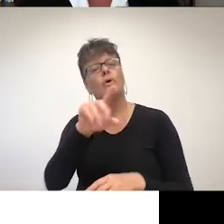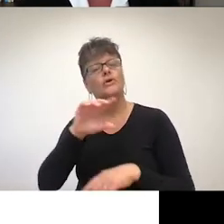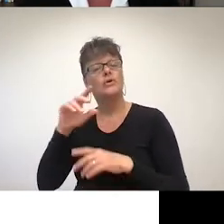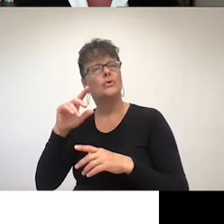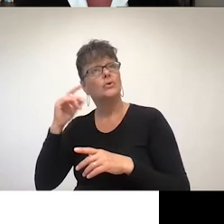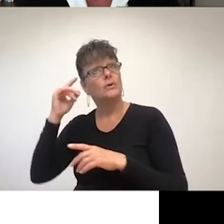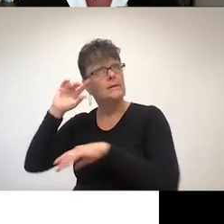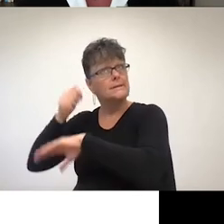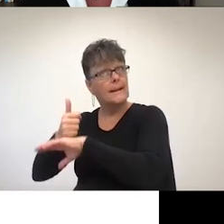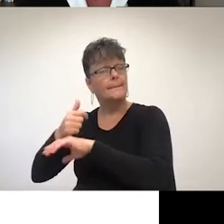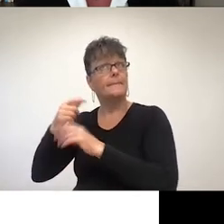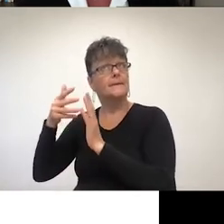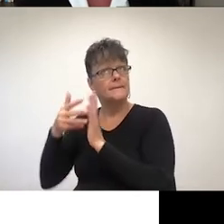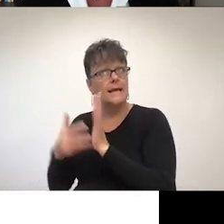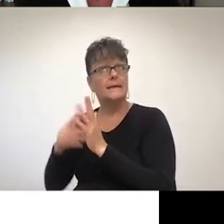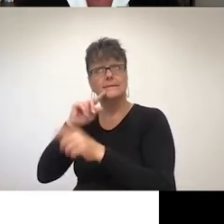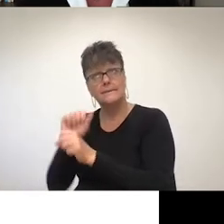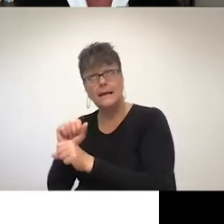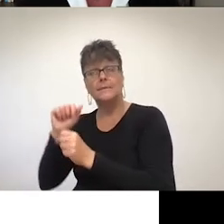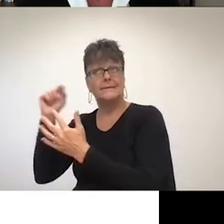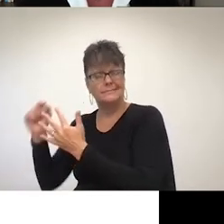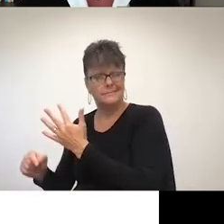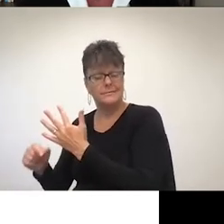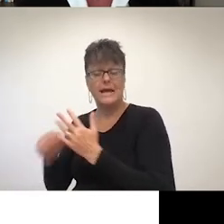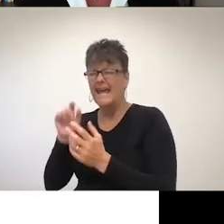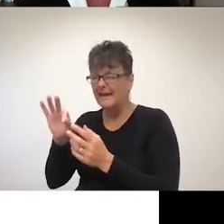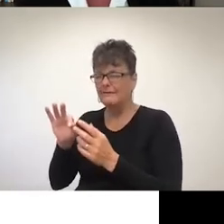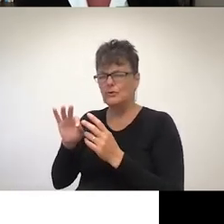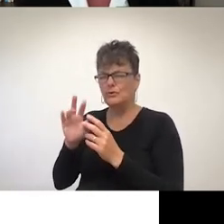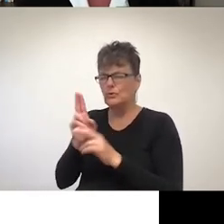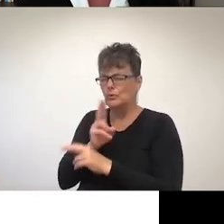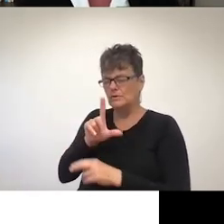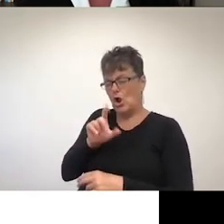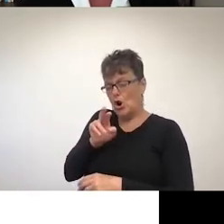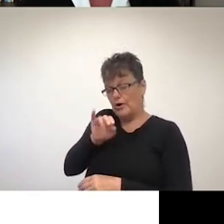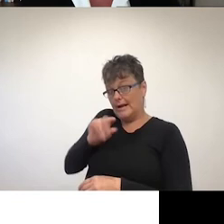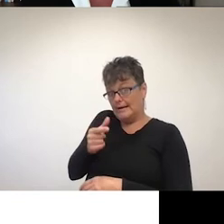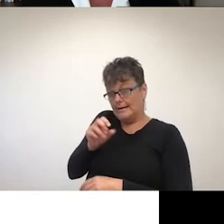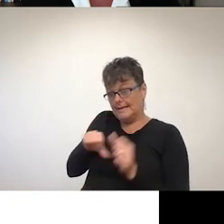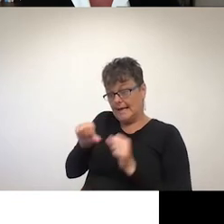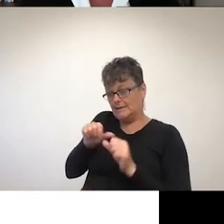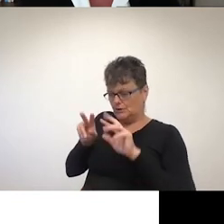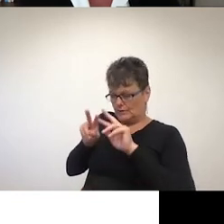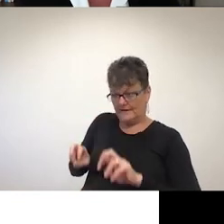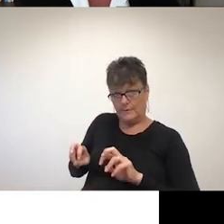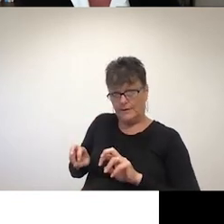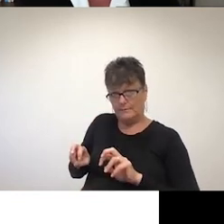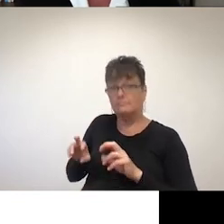these kinds of things that are based on learning science, you're going to really increase the impact on student learning and behavior.